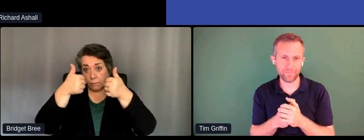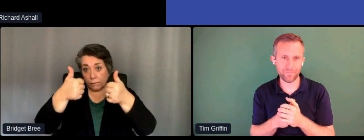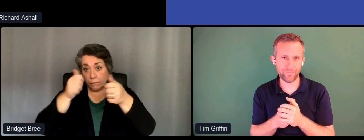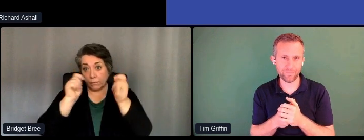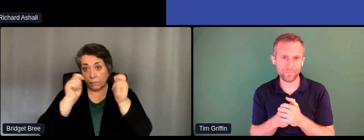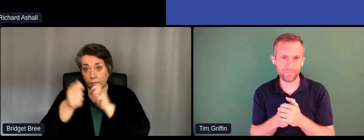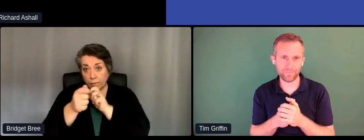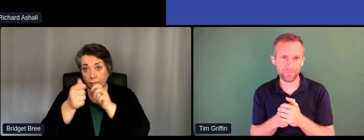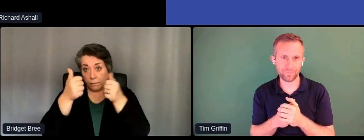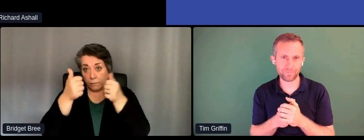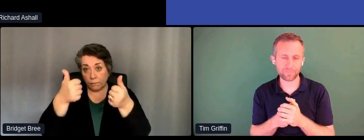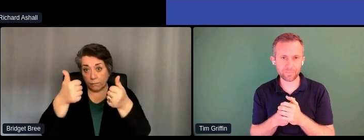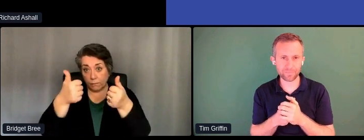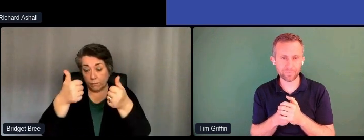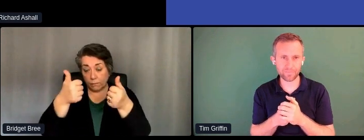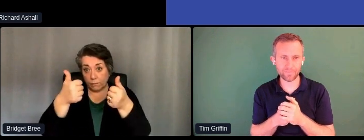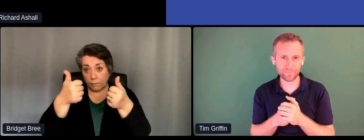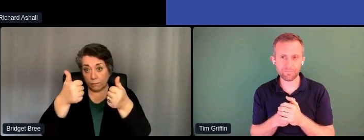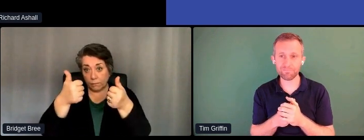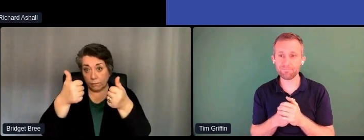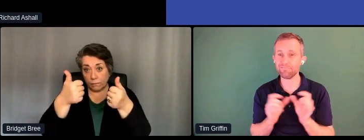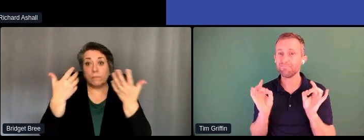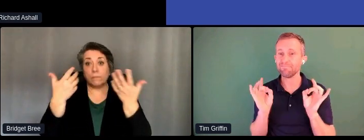And that's me, Sateesh.